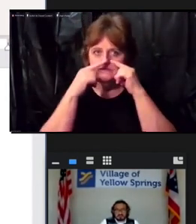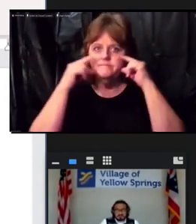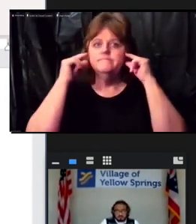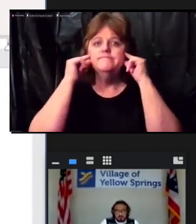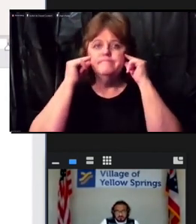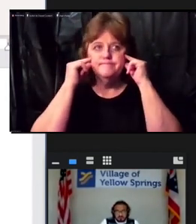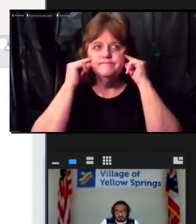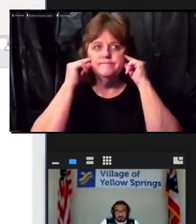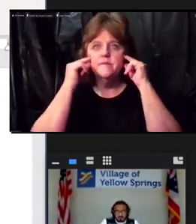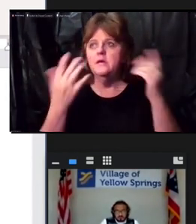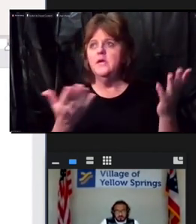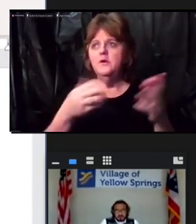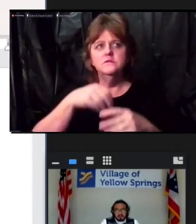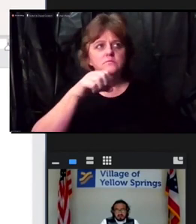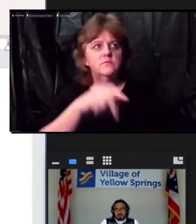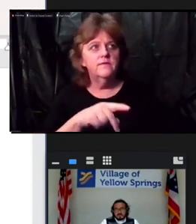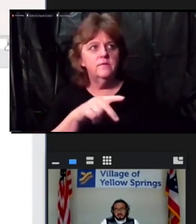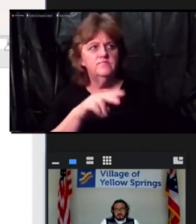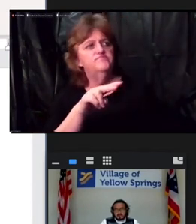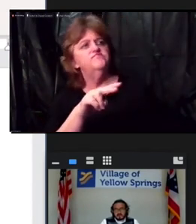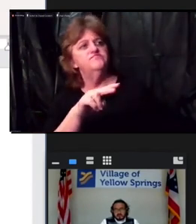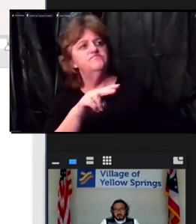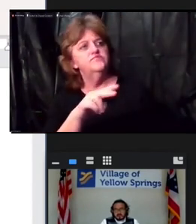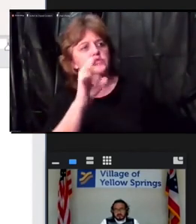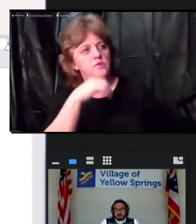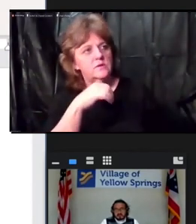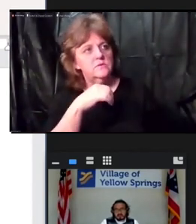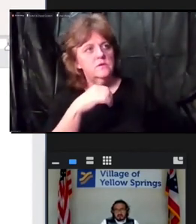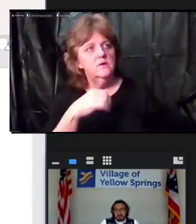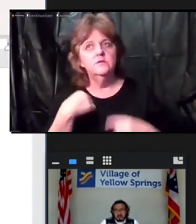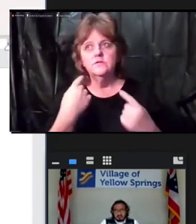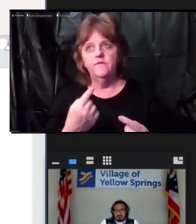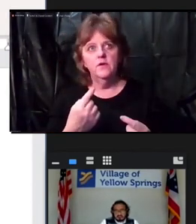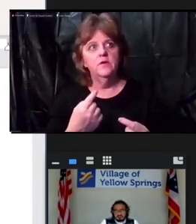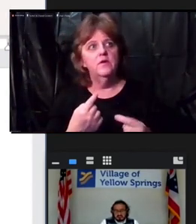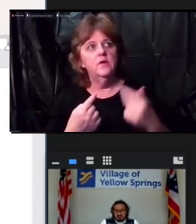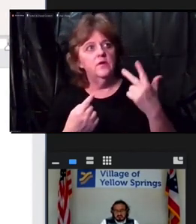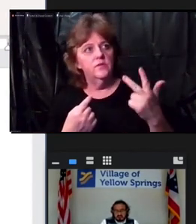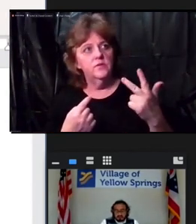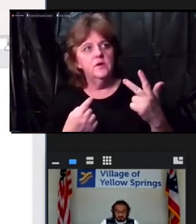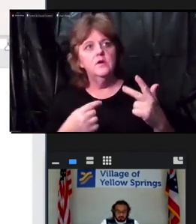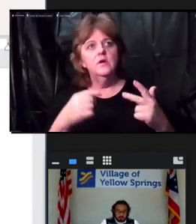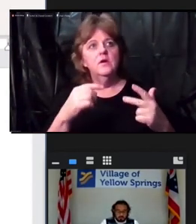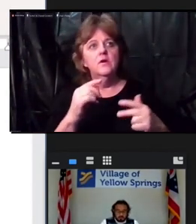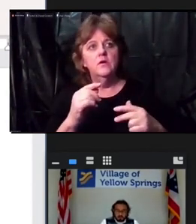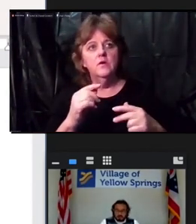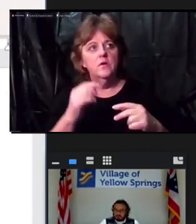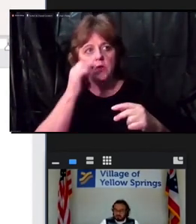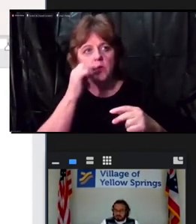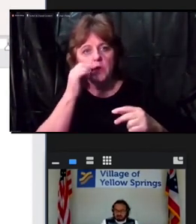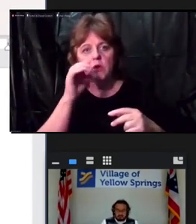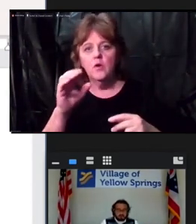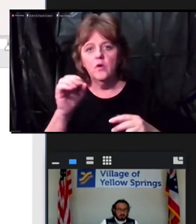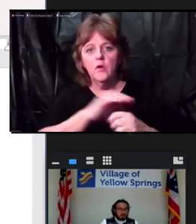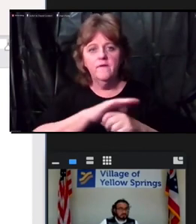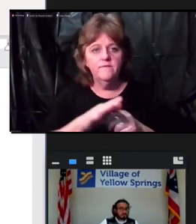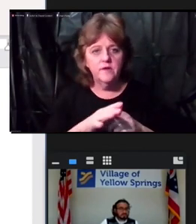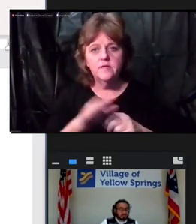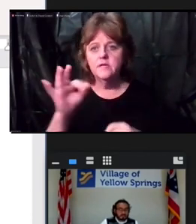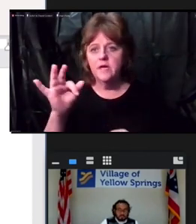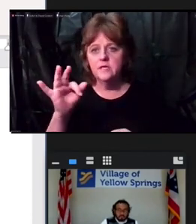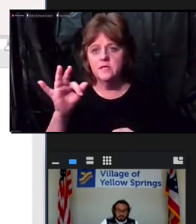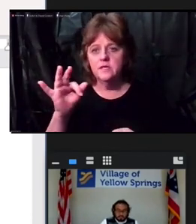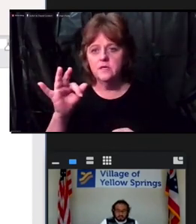strange looks in Springfield. Well, hey, so far, 3 COVID-19 tests and, oh, I lost my signal here.